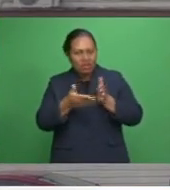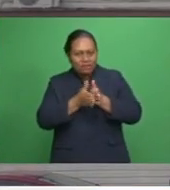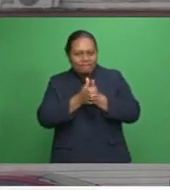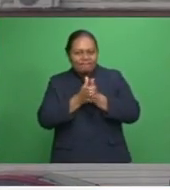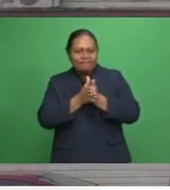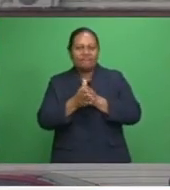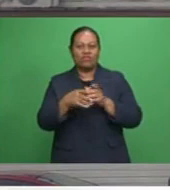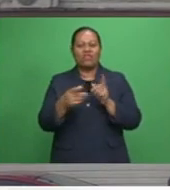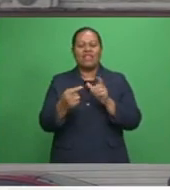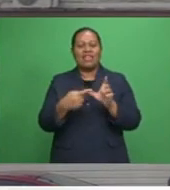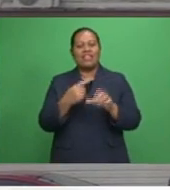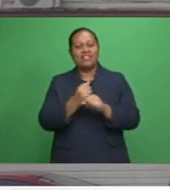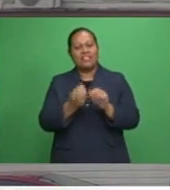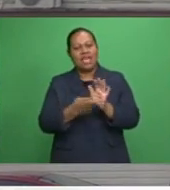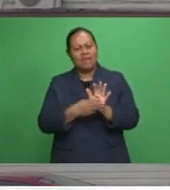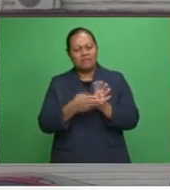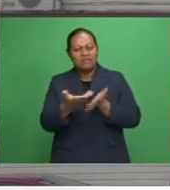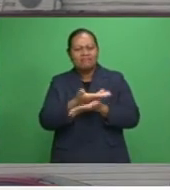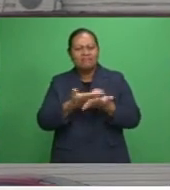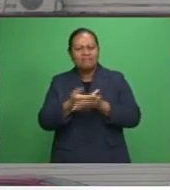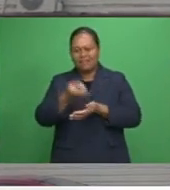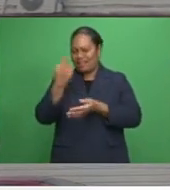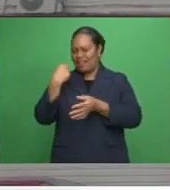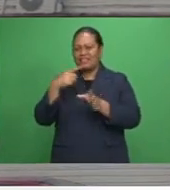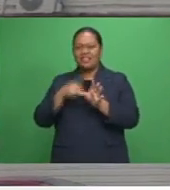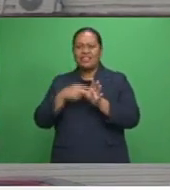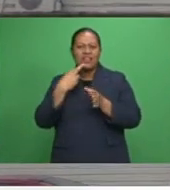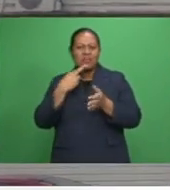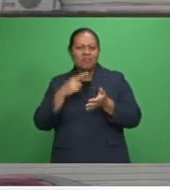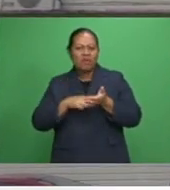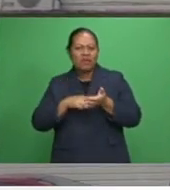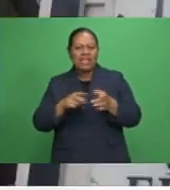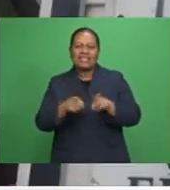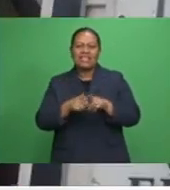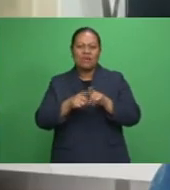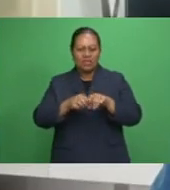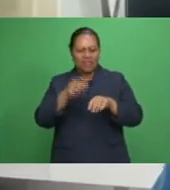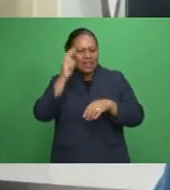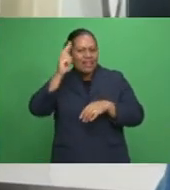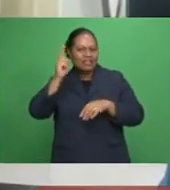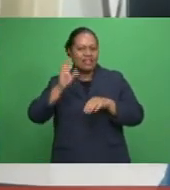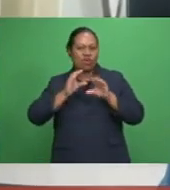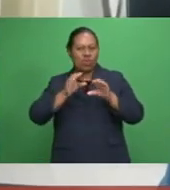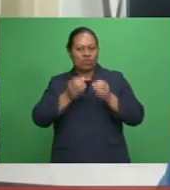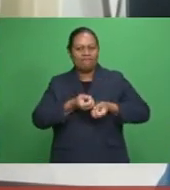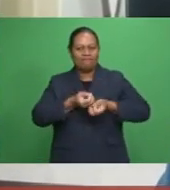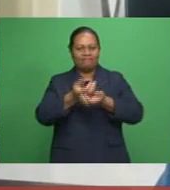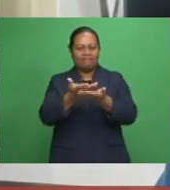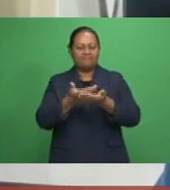and discussing last year's reports, including those submitted by national coaches. I think the main